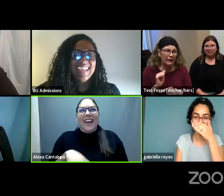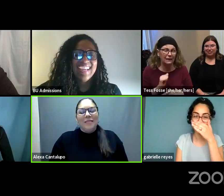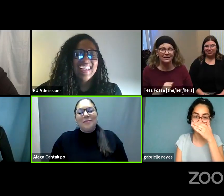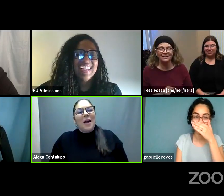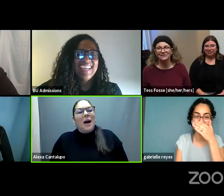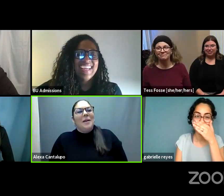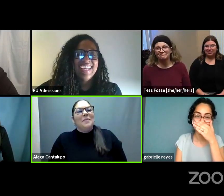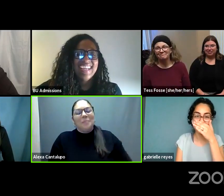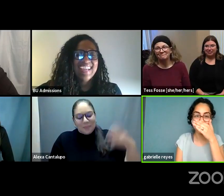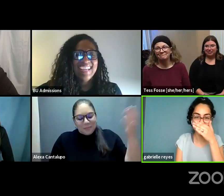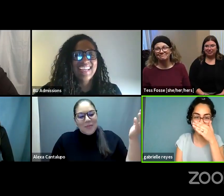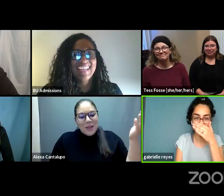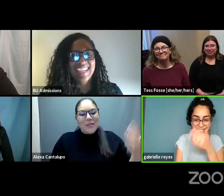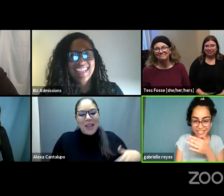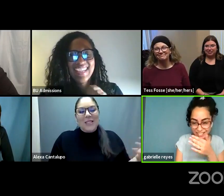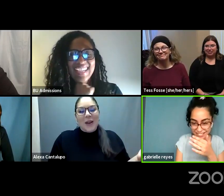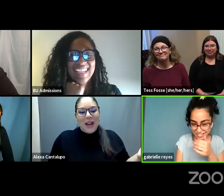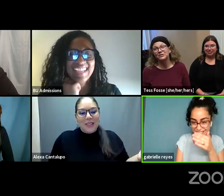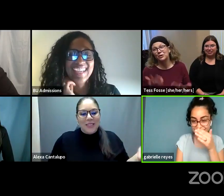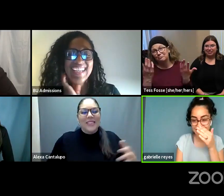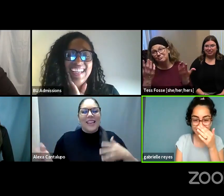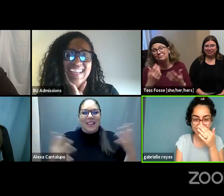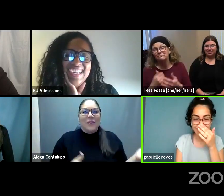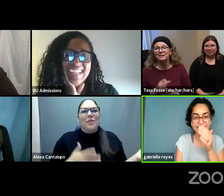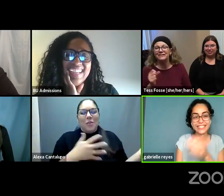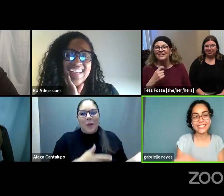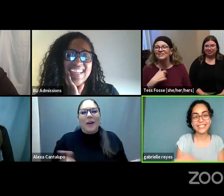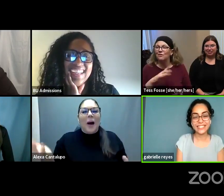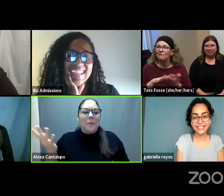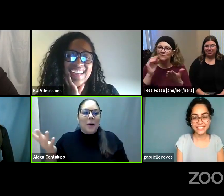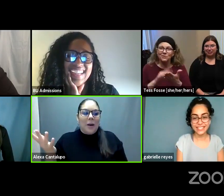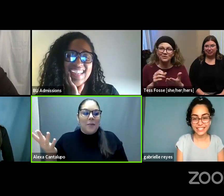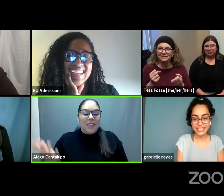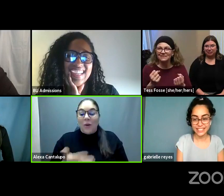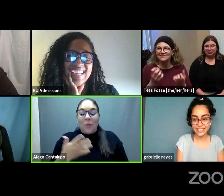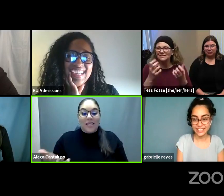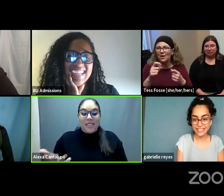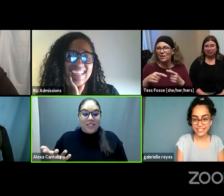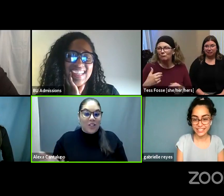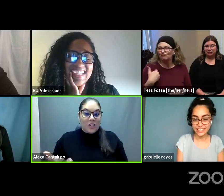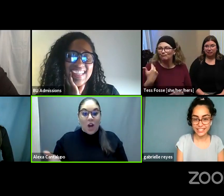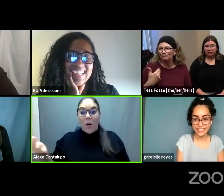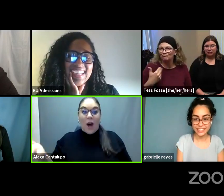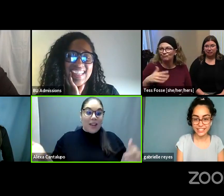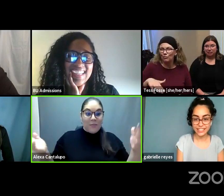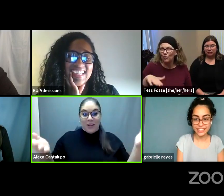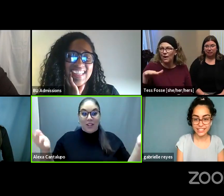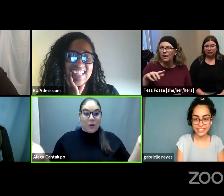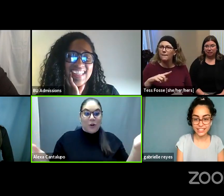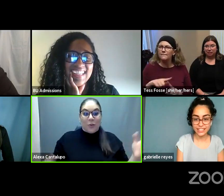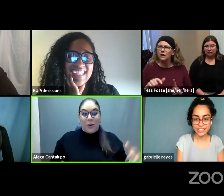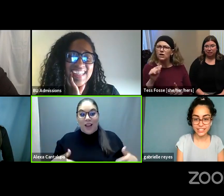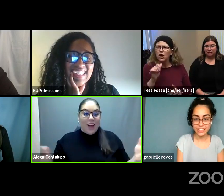I can't. So I learned sign language growing up, but that wasn't just, oh, I can be an interpreter because I